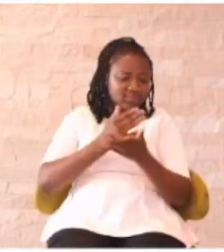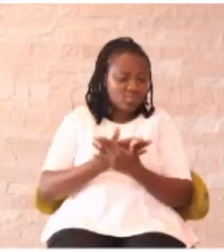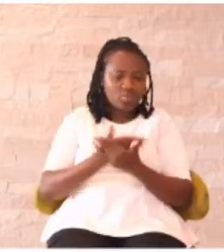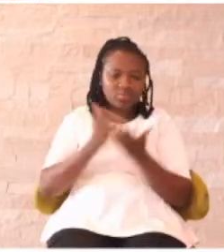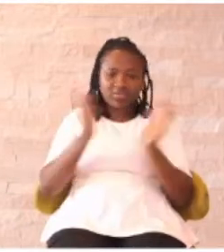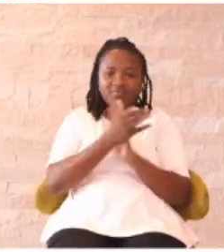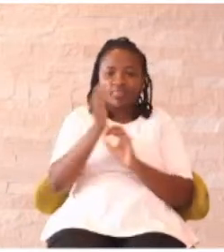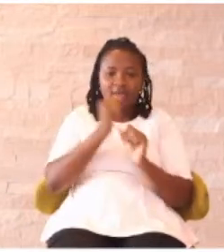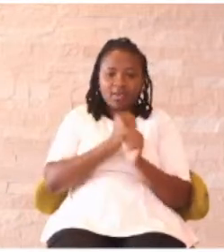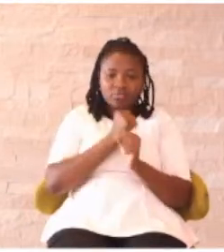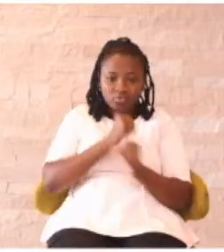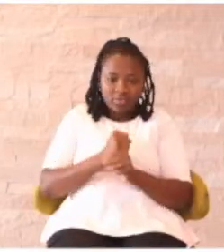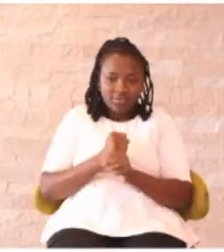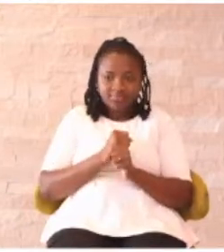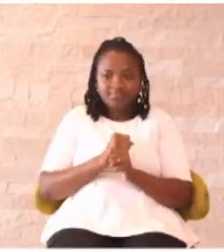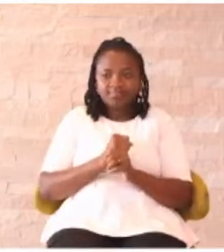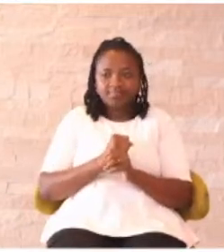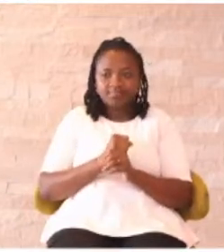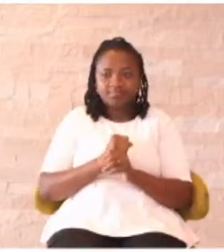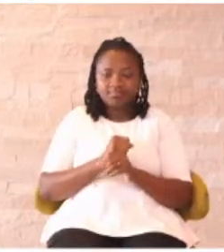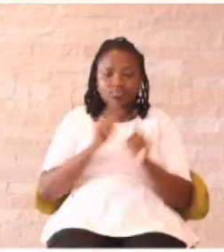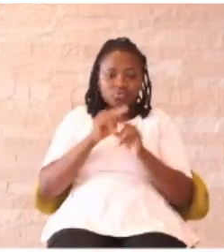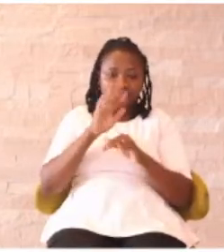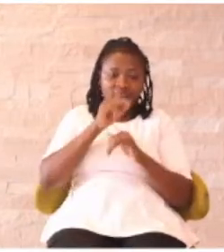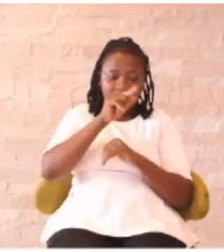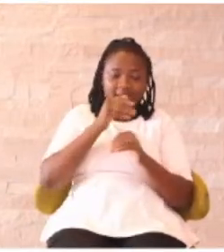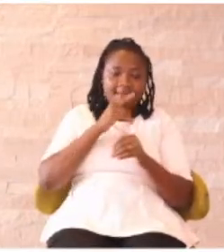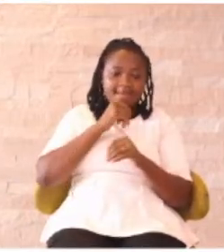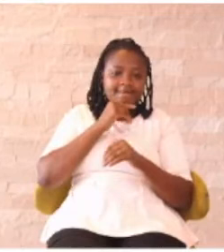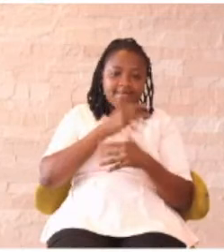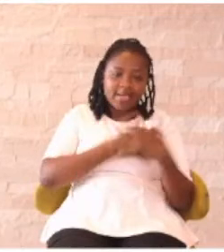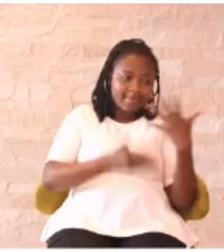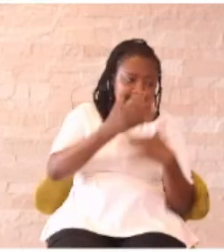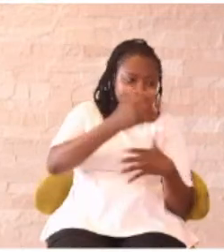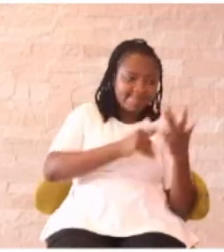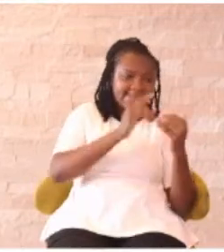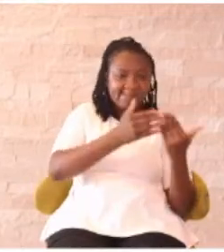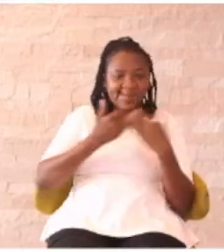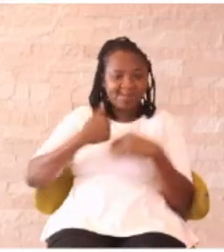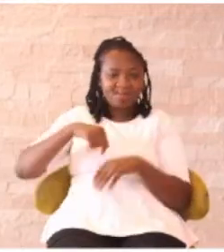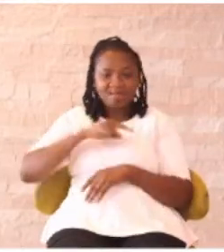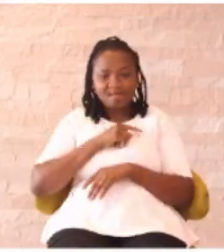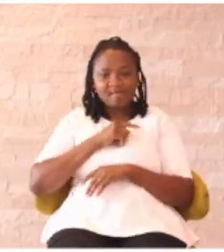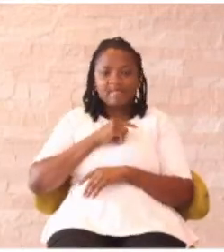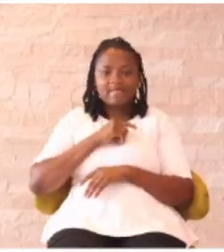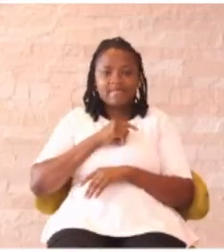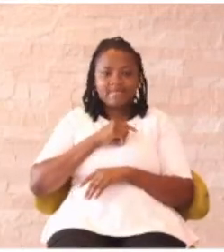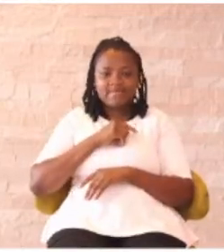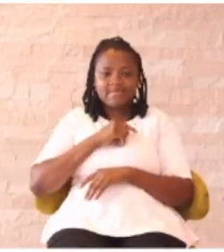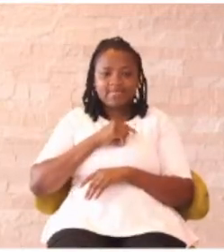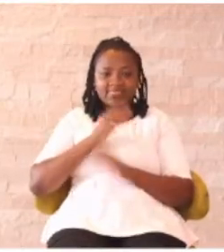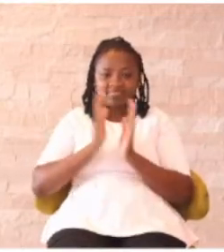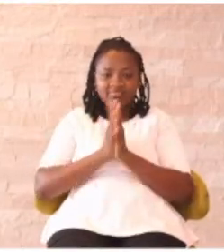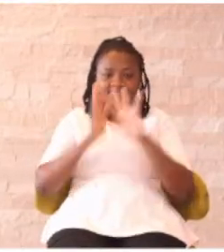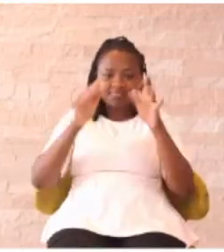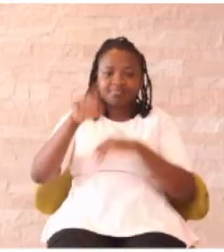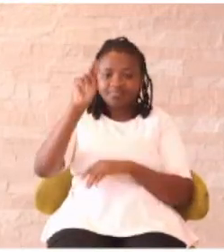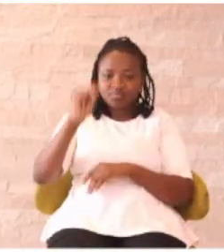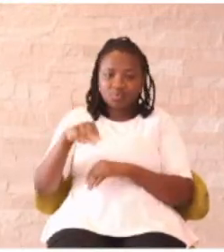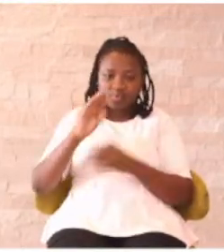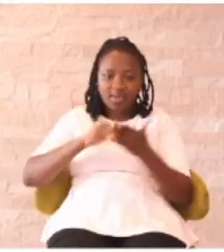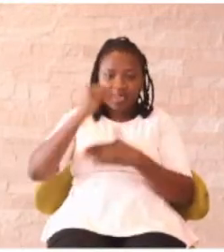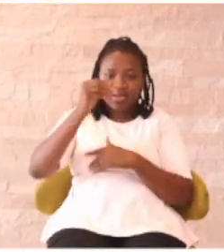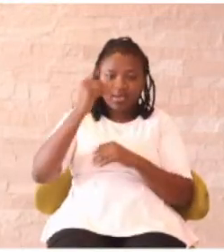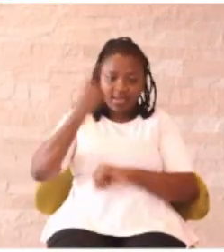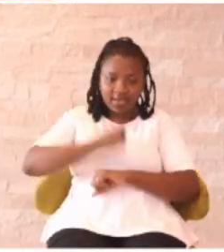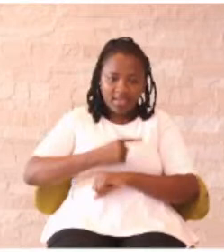are doing. Through also the male engagement, they have helped us mark UN calendar days, such as the 16 days